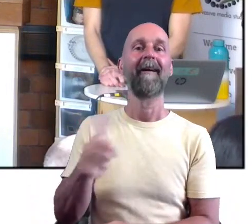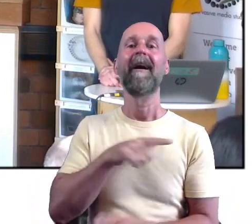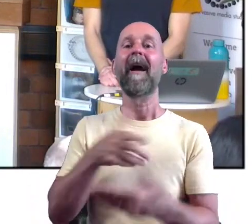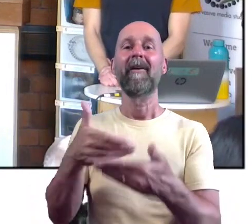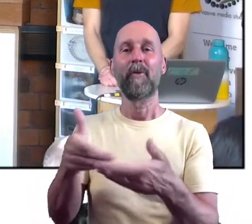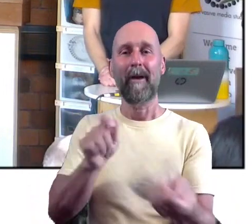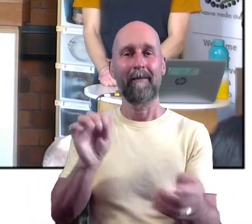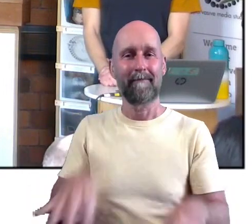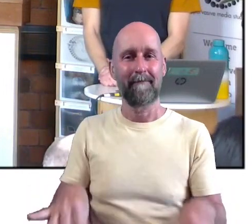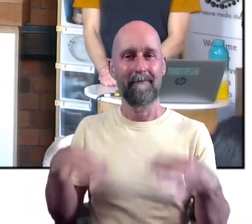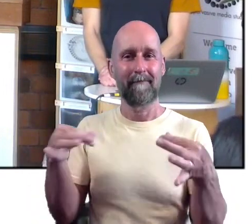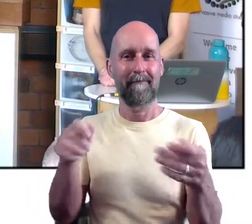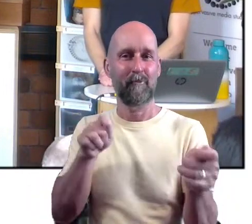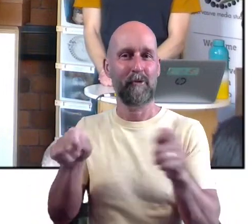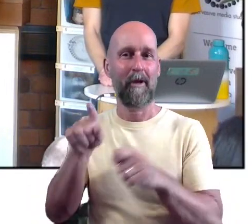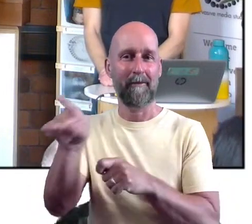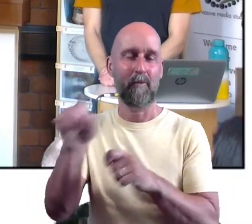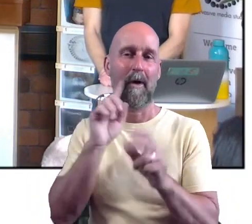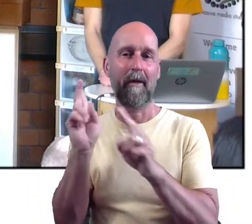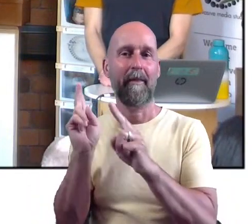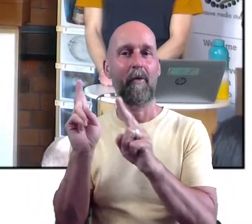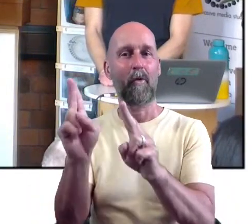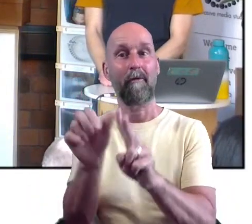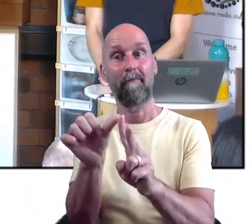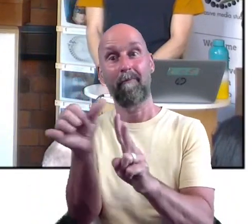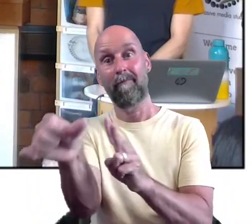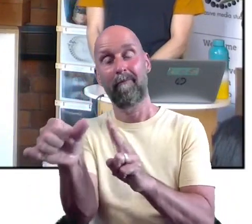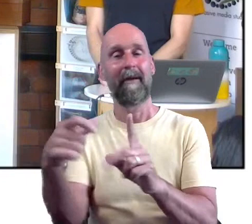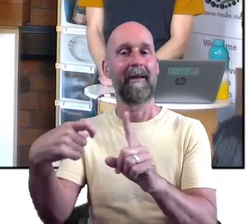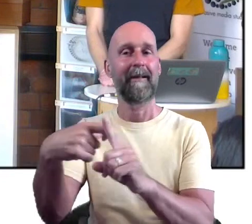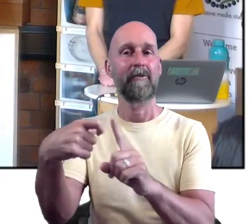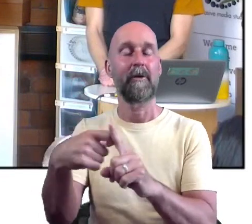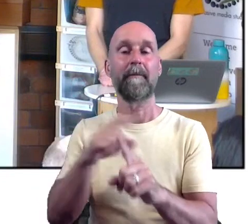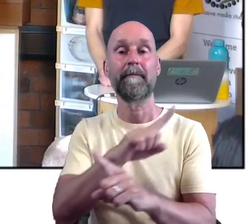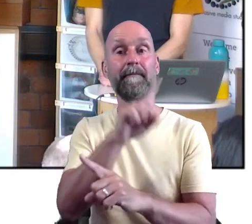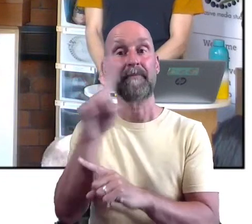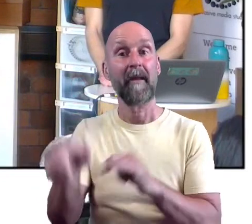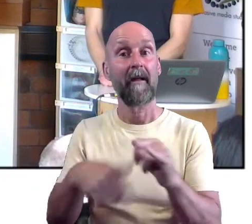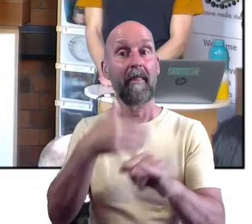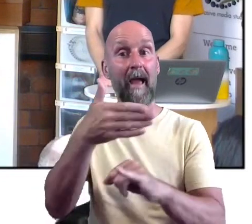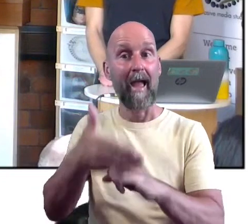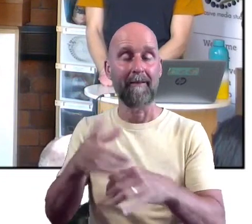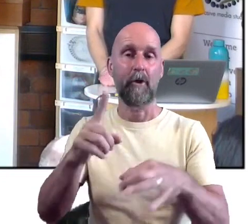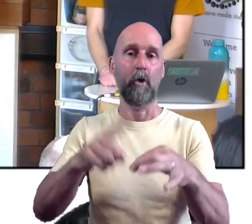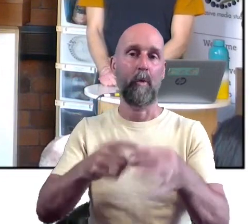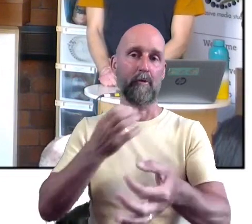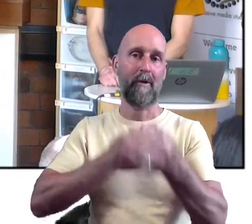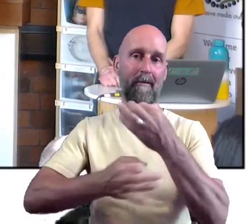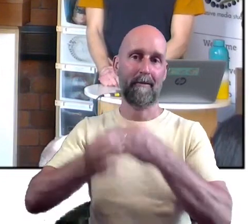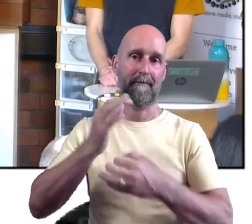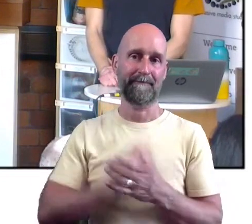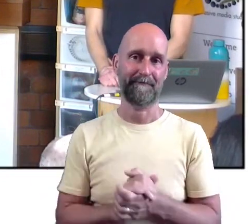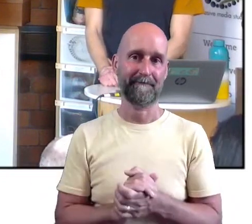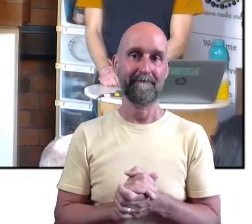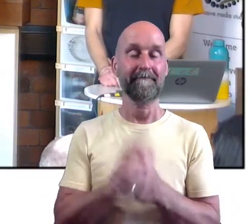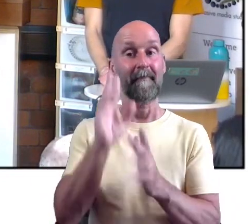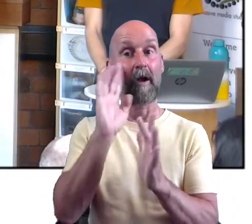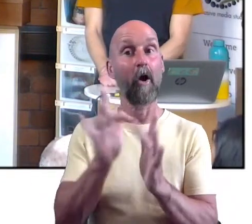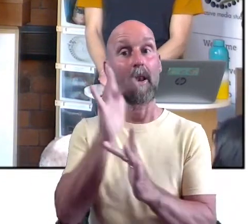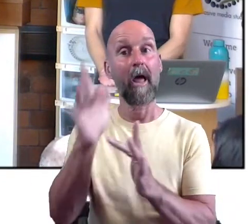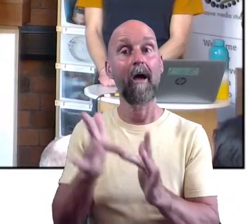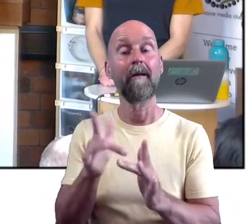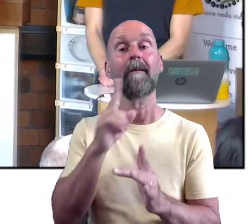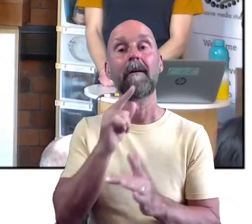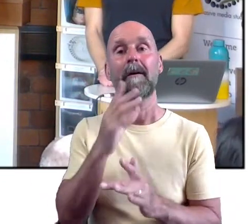in the corridor next to the kitchen. There'll be a Q&A at the end of this talk. Those of you who are watching online, you can pop your questions into the